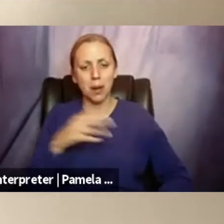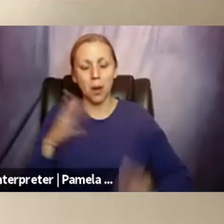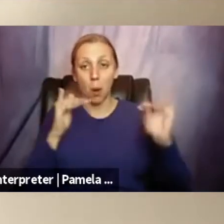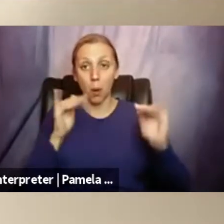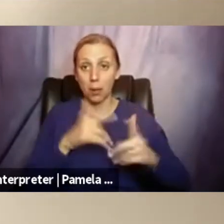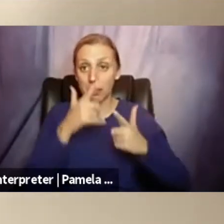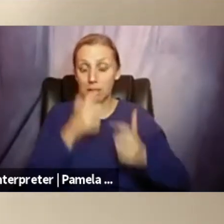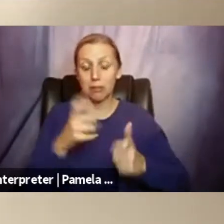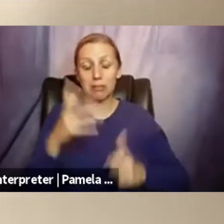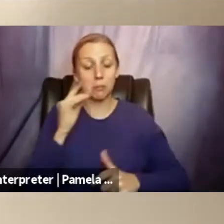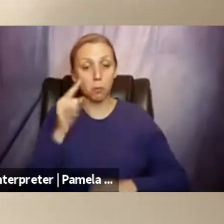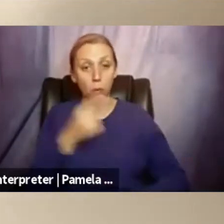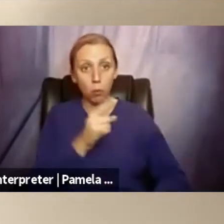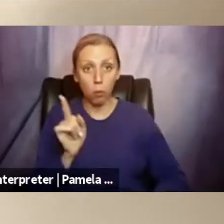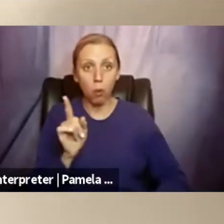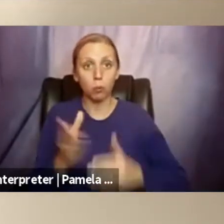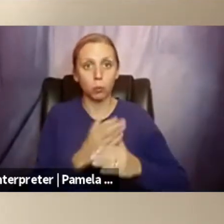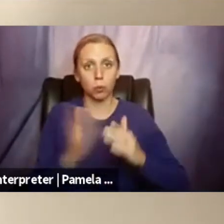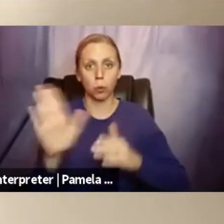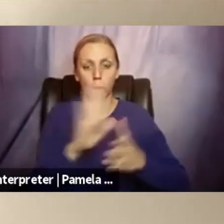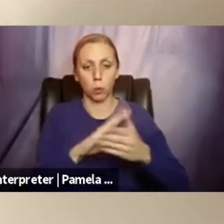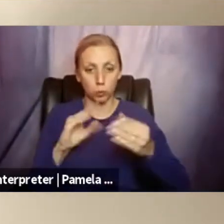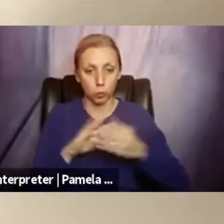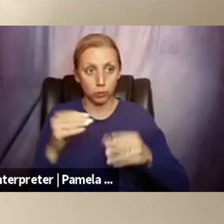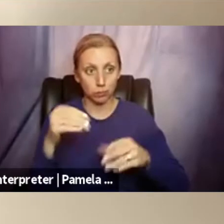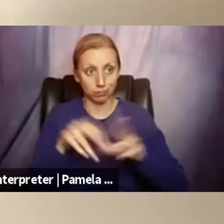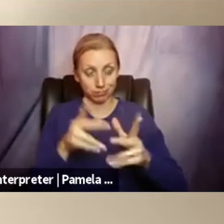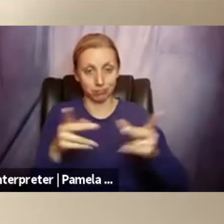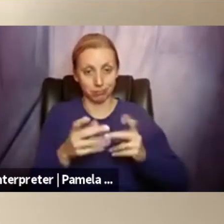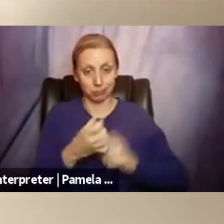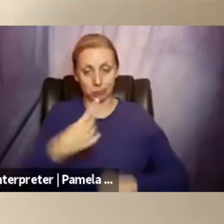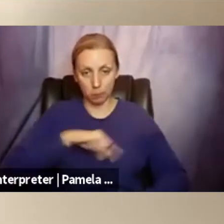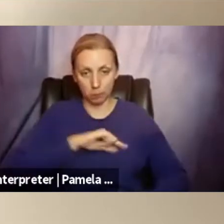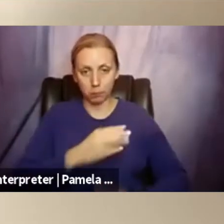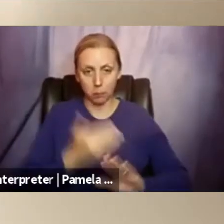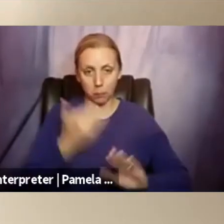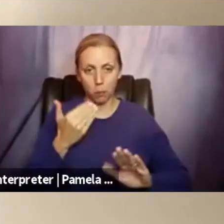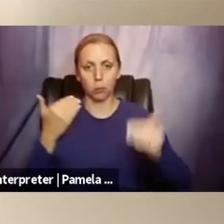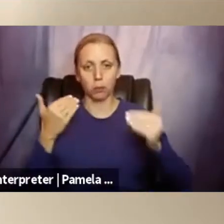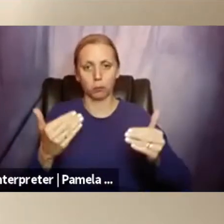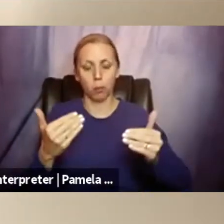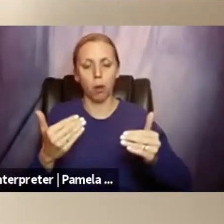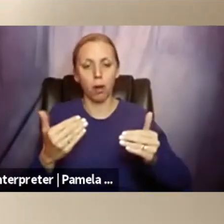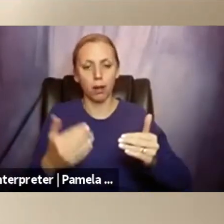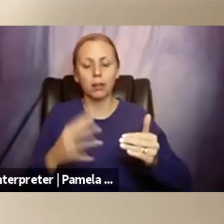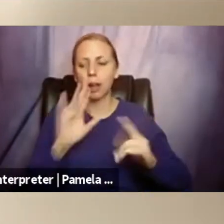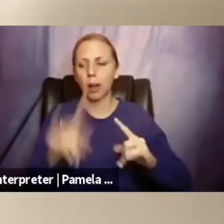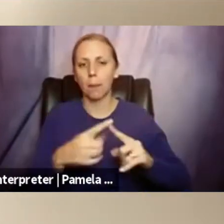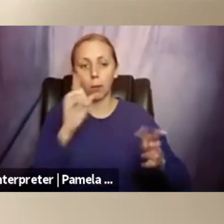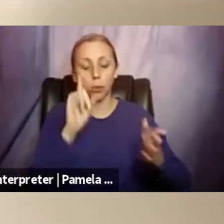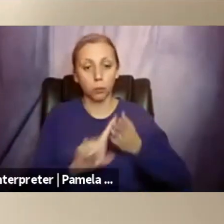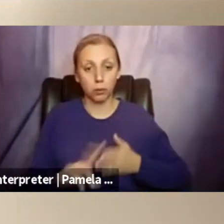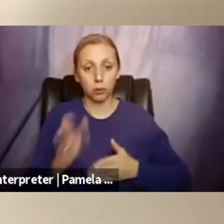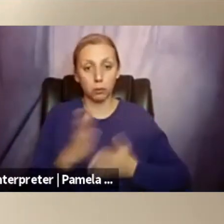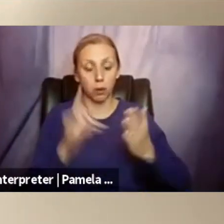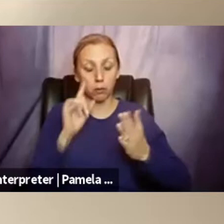interesting experience for you all to share your stories into the space with us. Before we move towards the resource sharing portion of today's event,